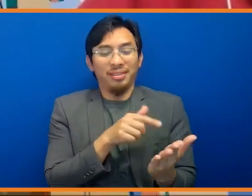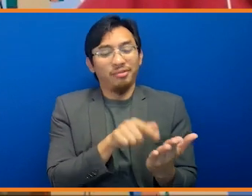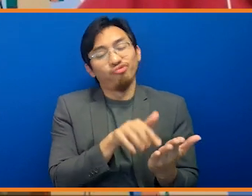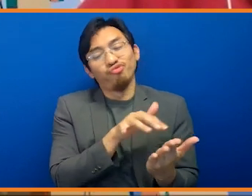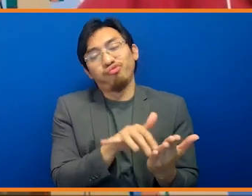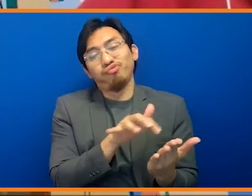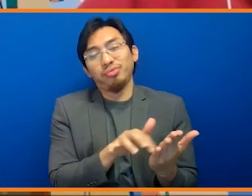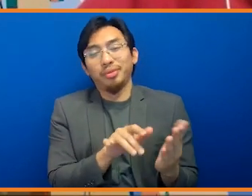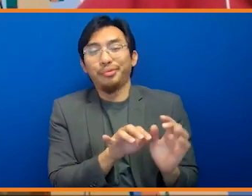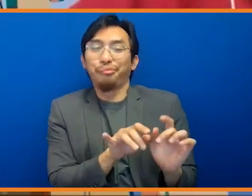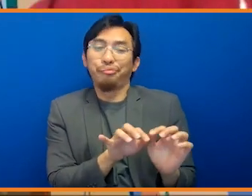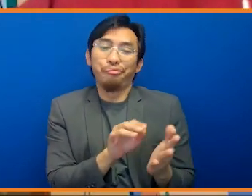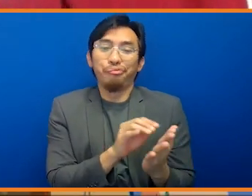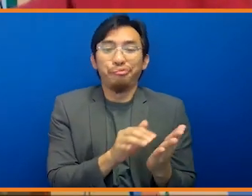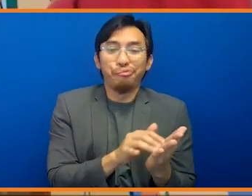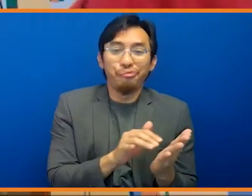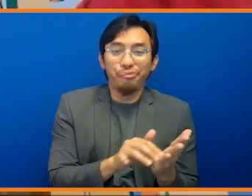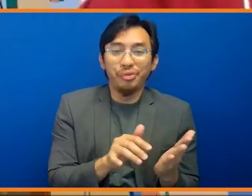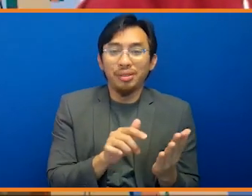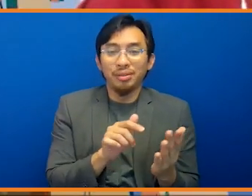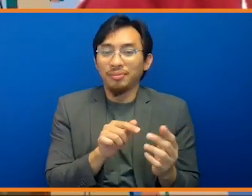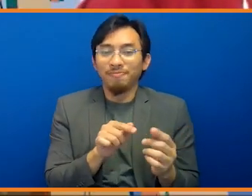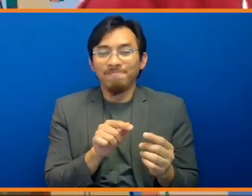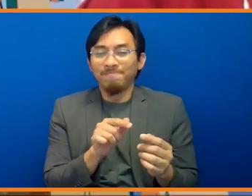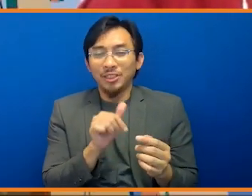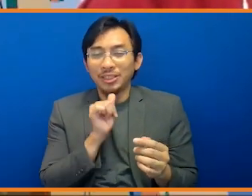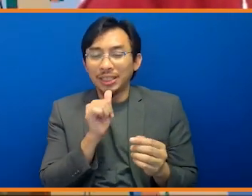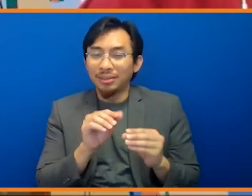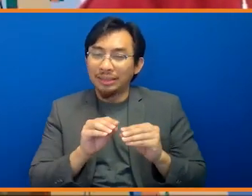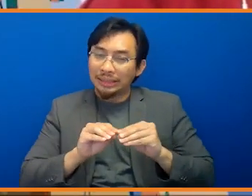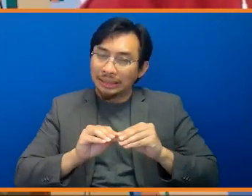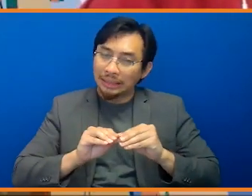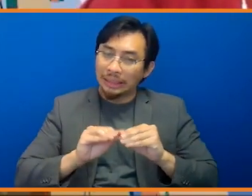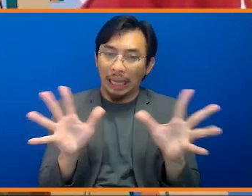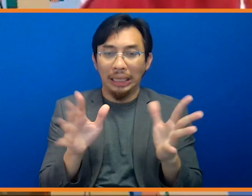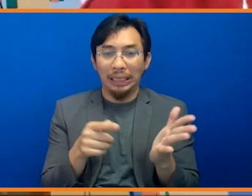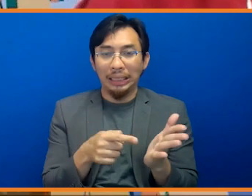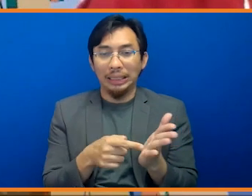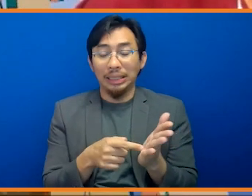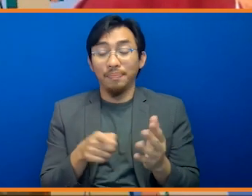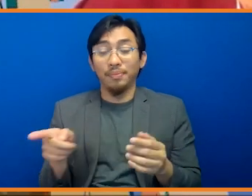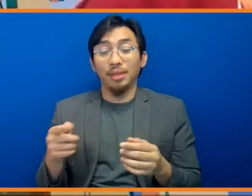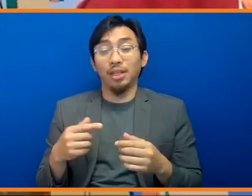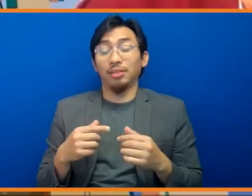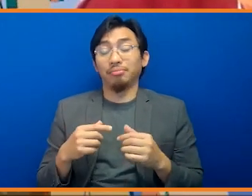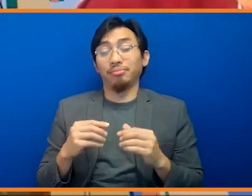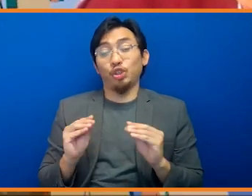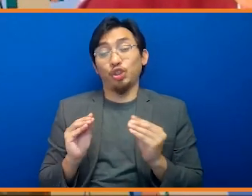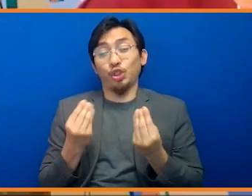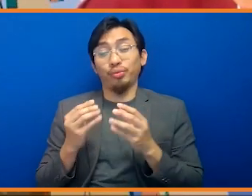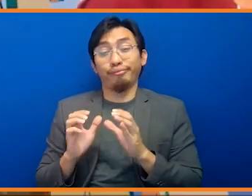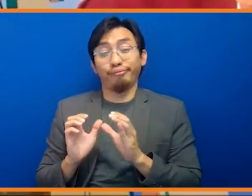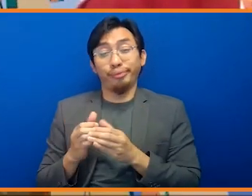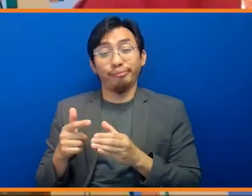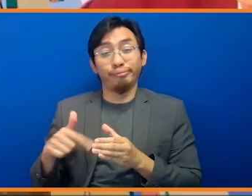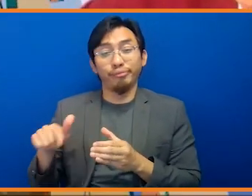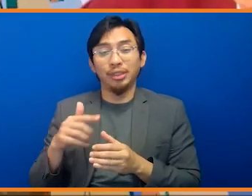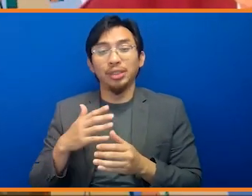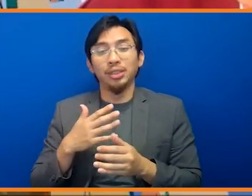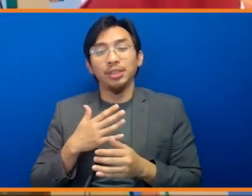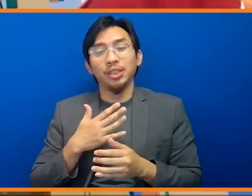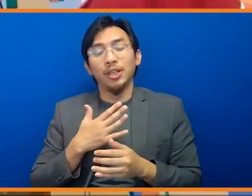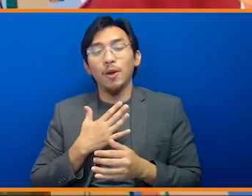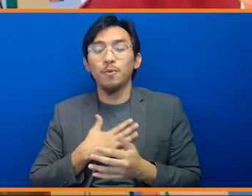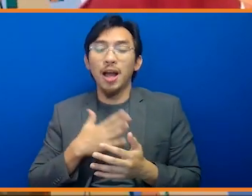the museum itself is not conveyed very well to the younger generation especially. So I would like to know